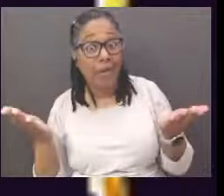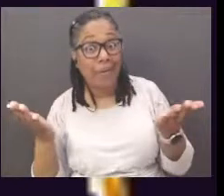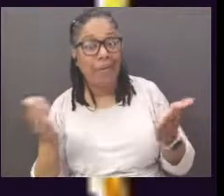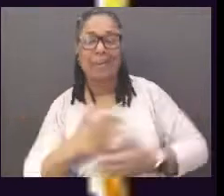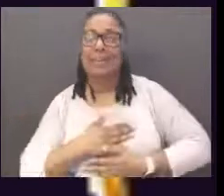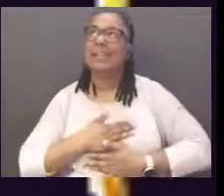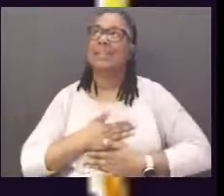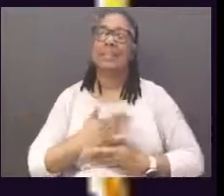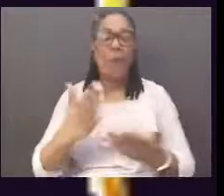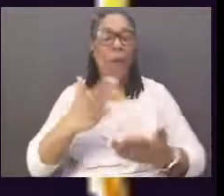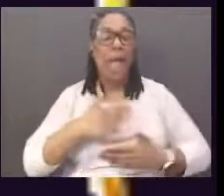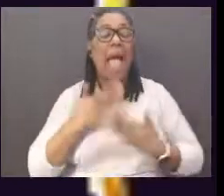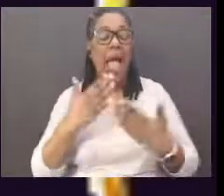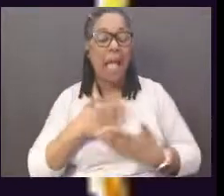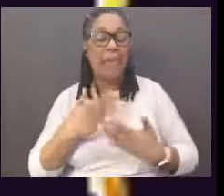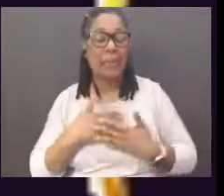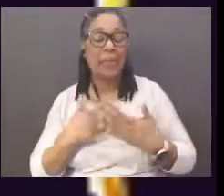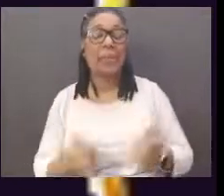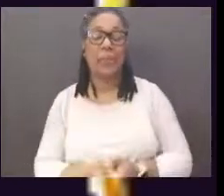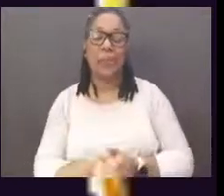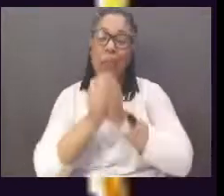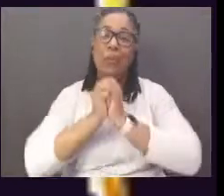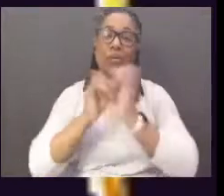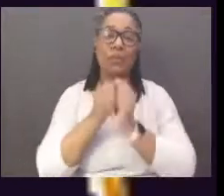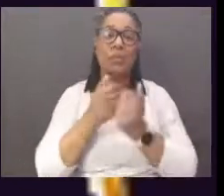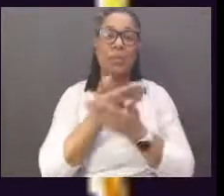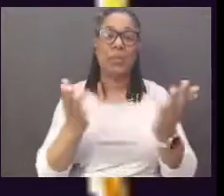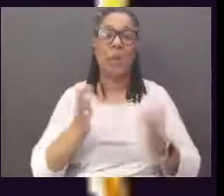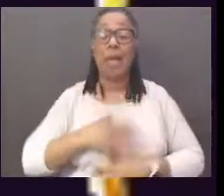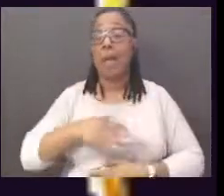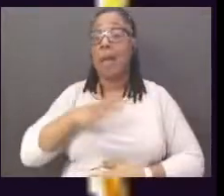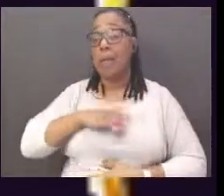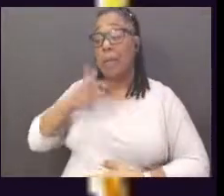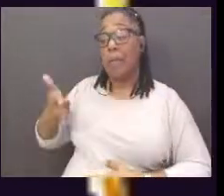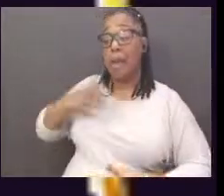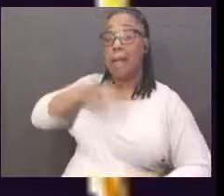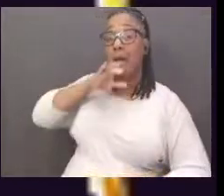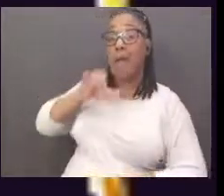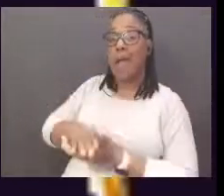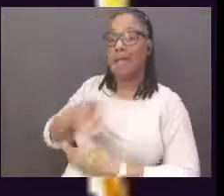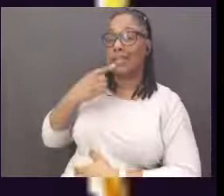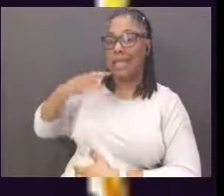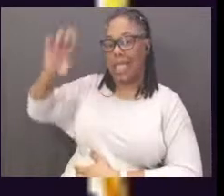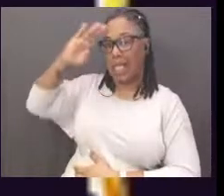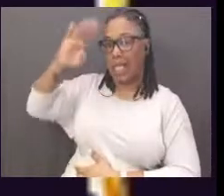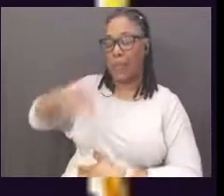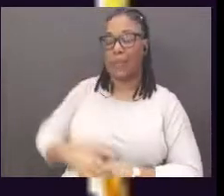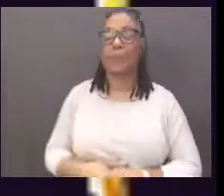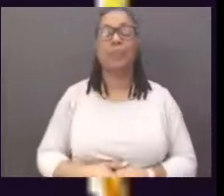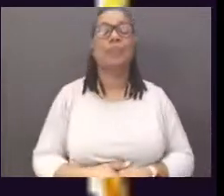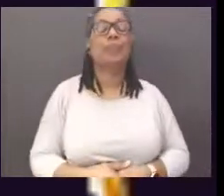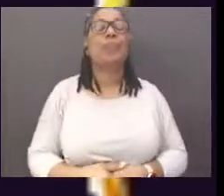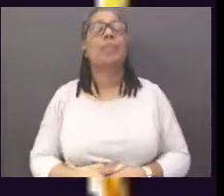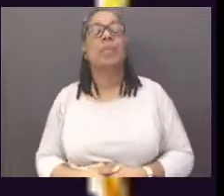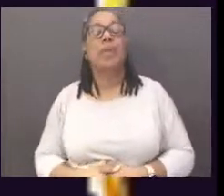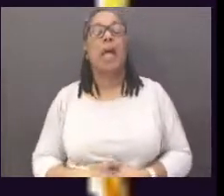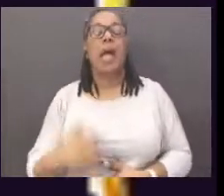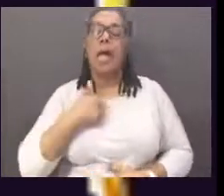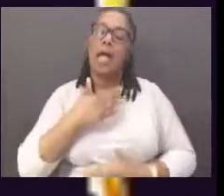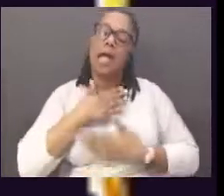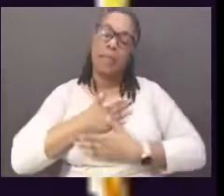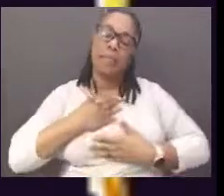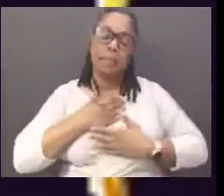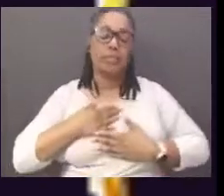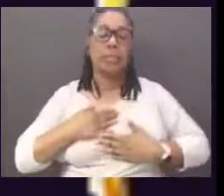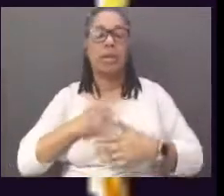I want to turn it over to my lovely wife to say hello. I just wanted to say that I appreciate First Baptist